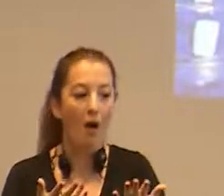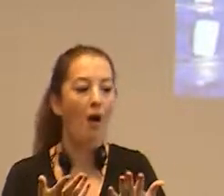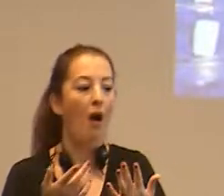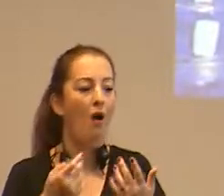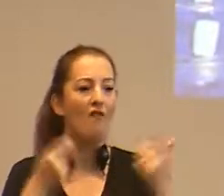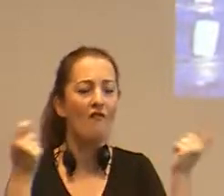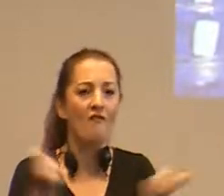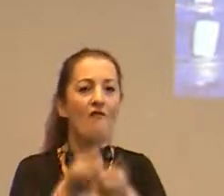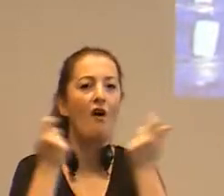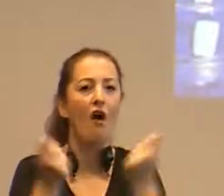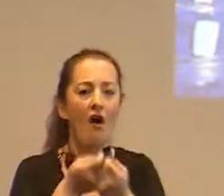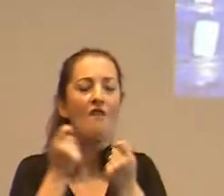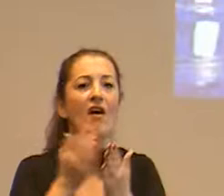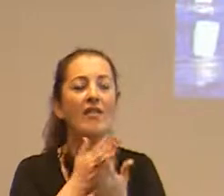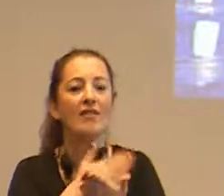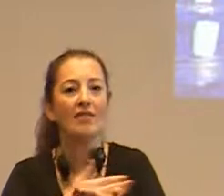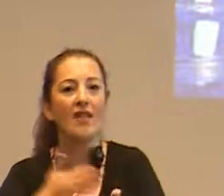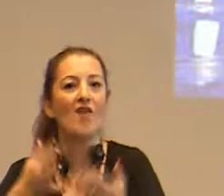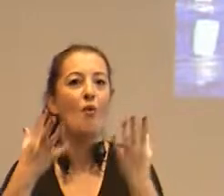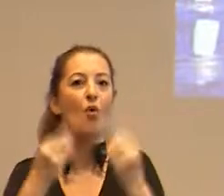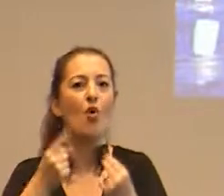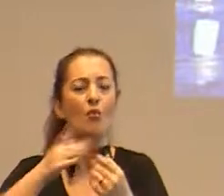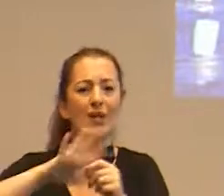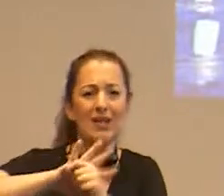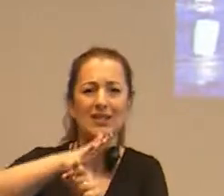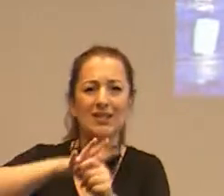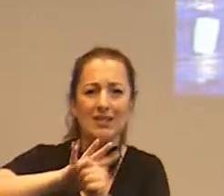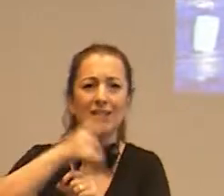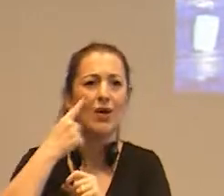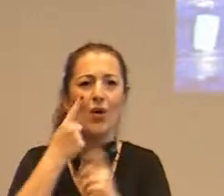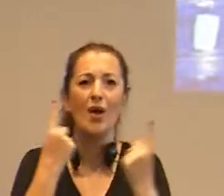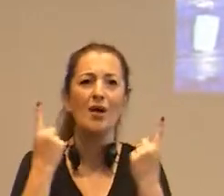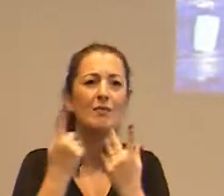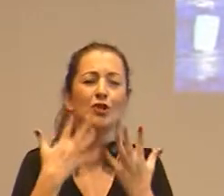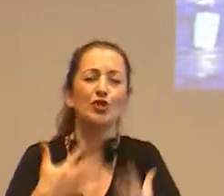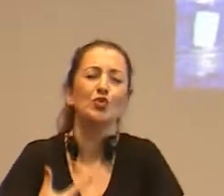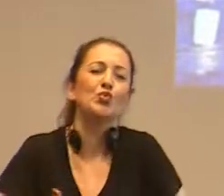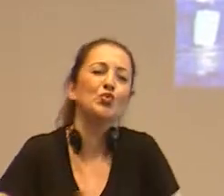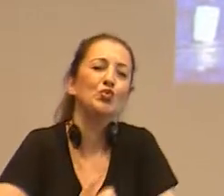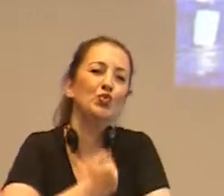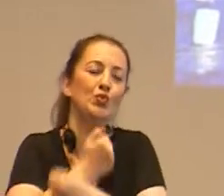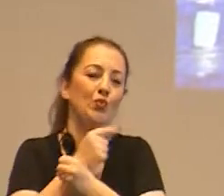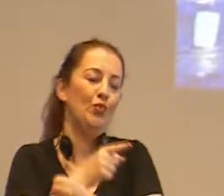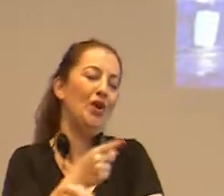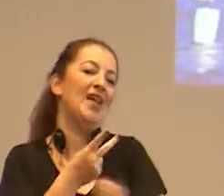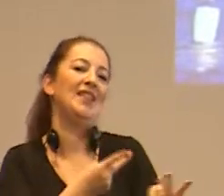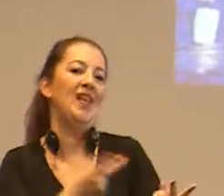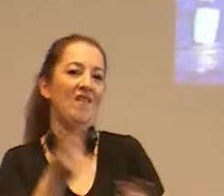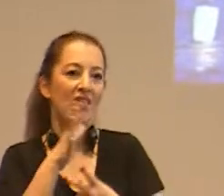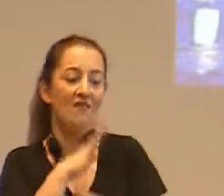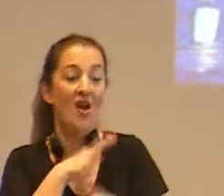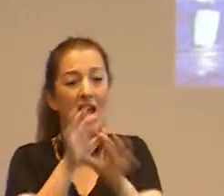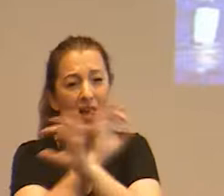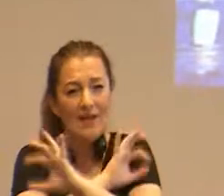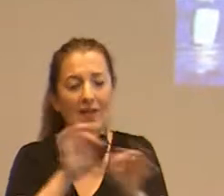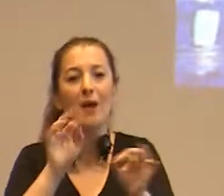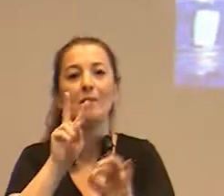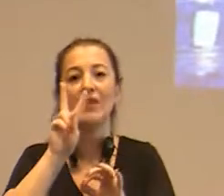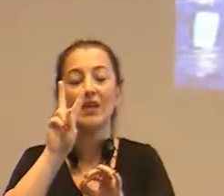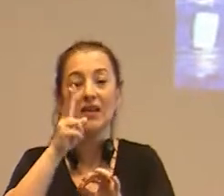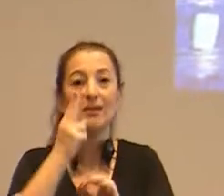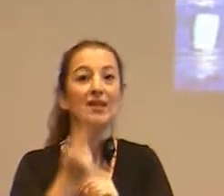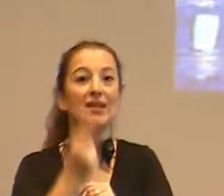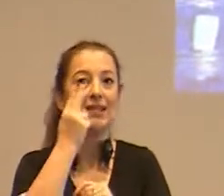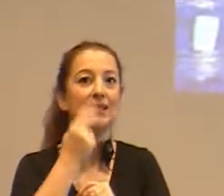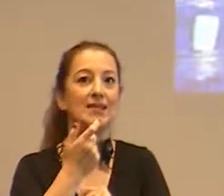here but there is an ongoing violence so it's a mourning invitation for this violence